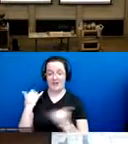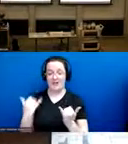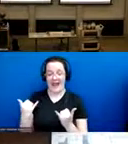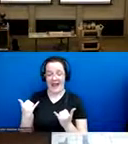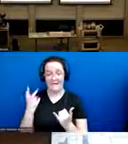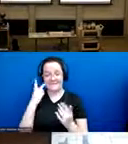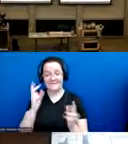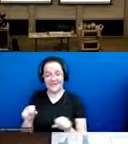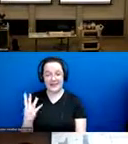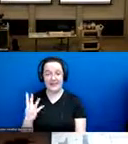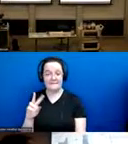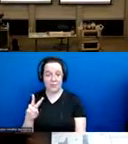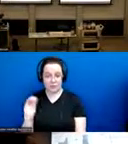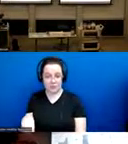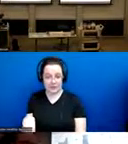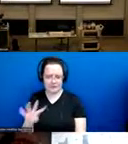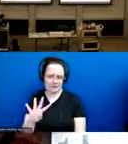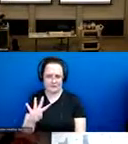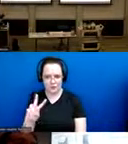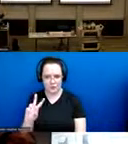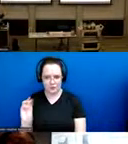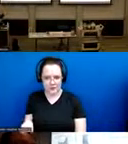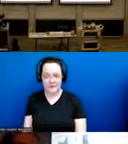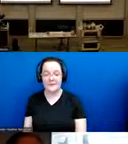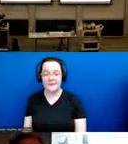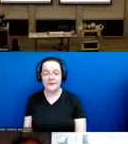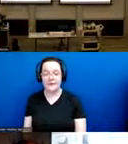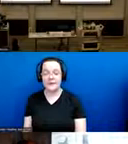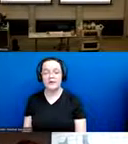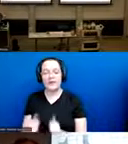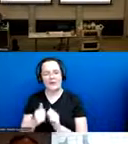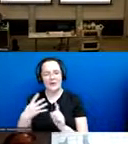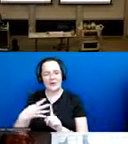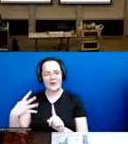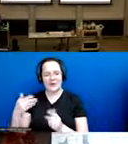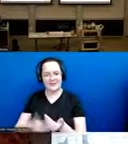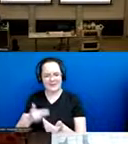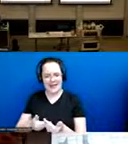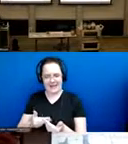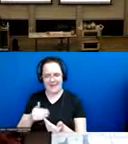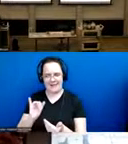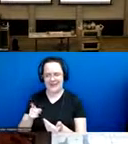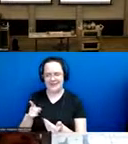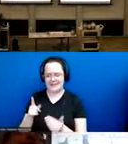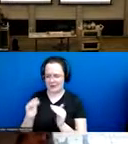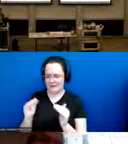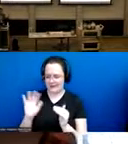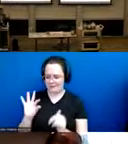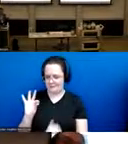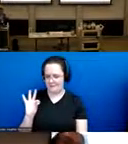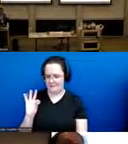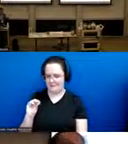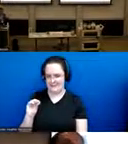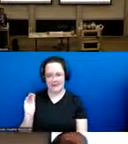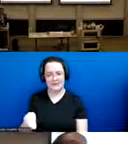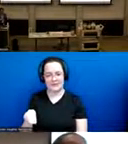42%, probe it with coherent states. That is equivalent of something like 90% fidelity if you were to